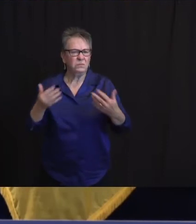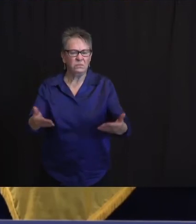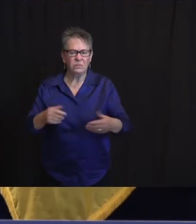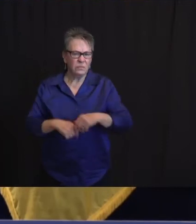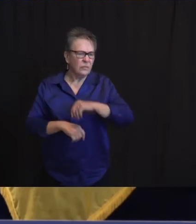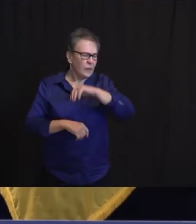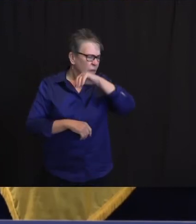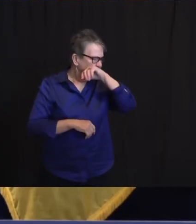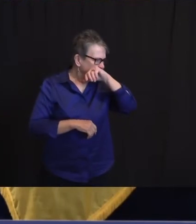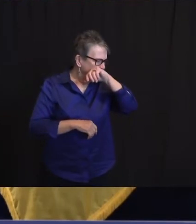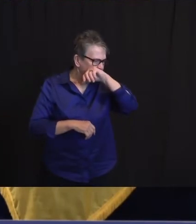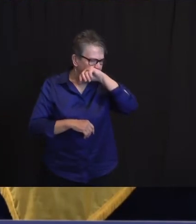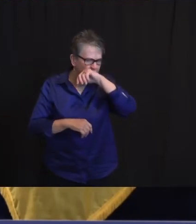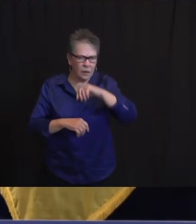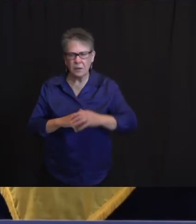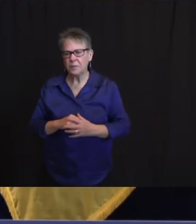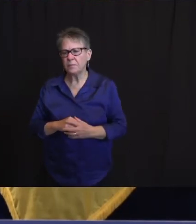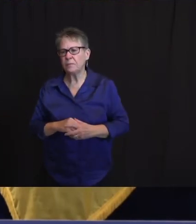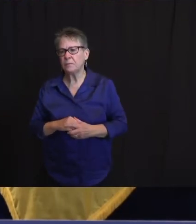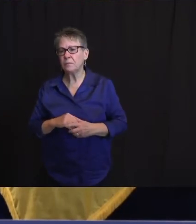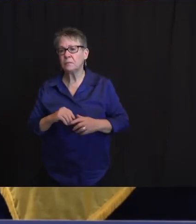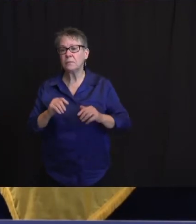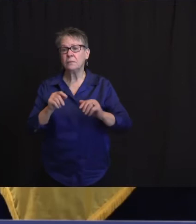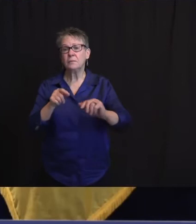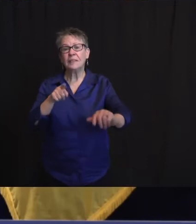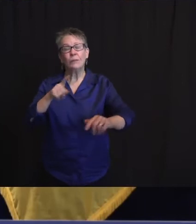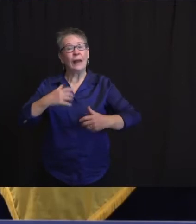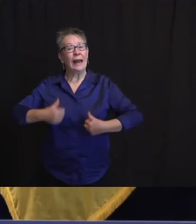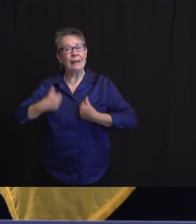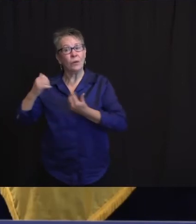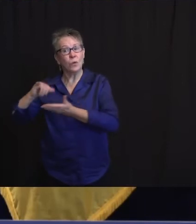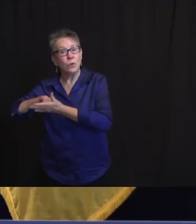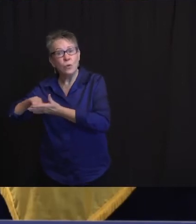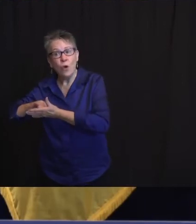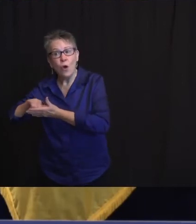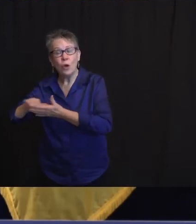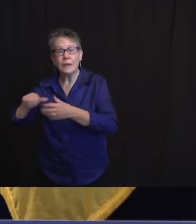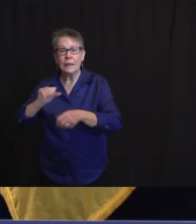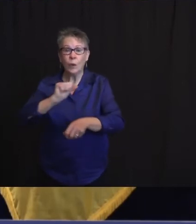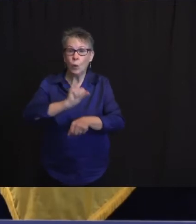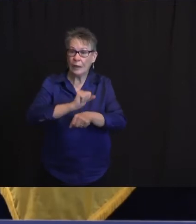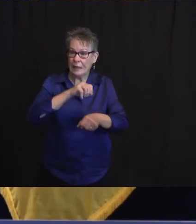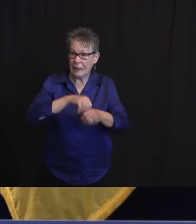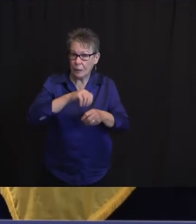you live in New York but work in New Jersey, can you get a vaccine?